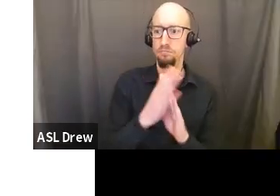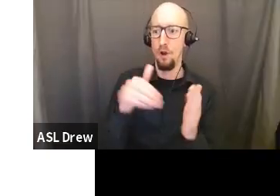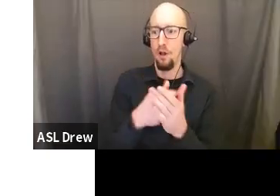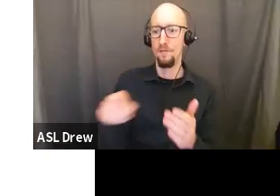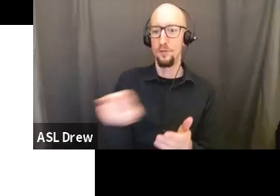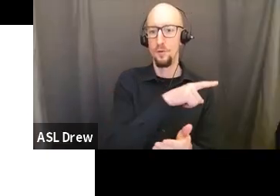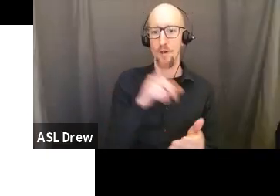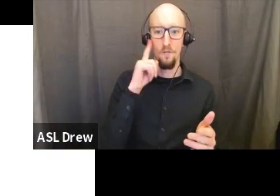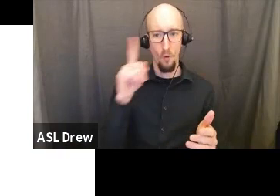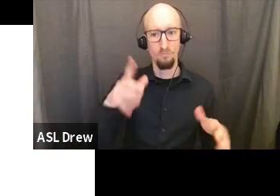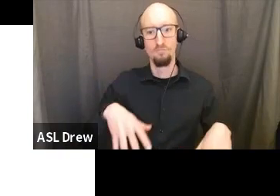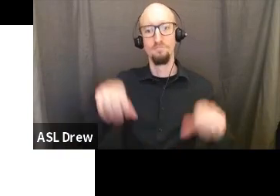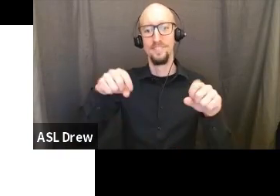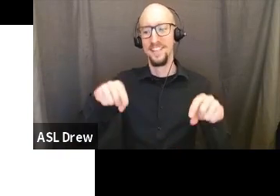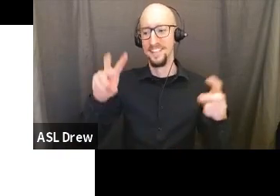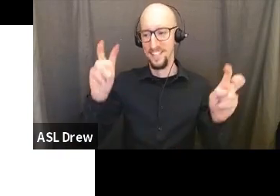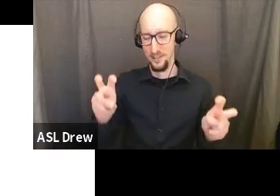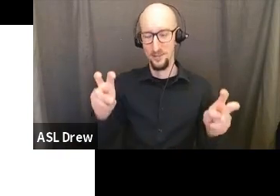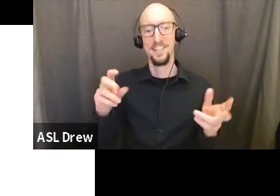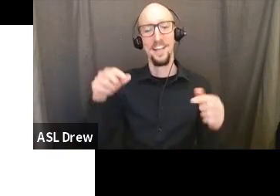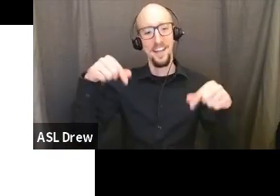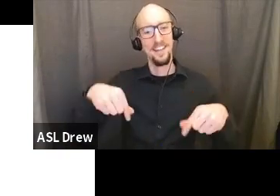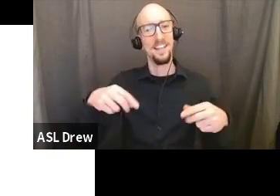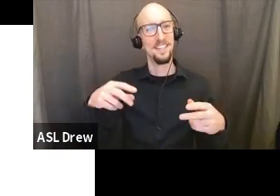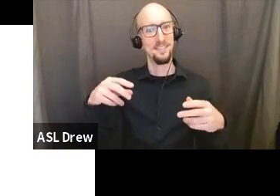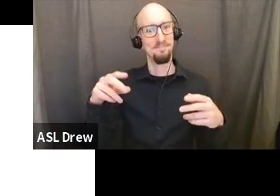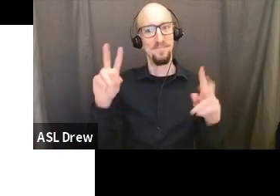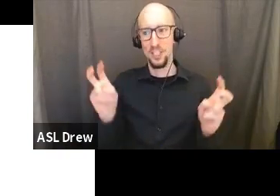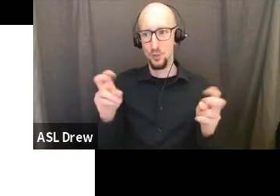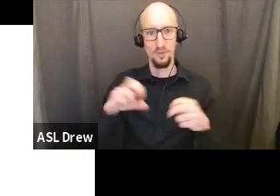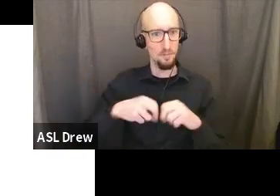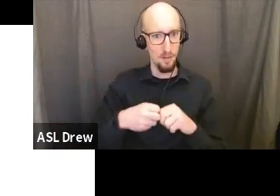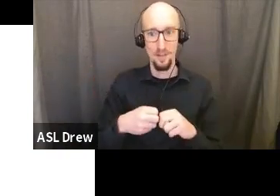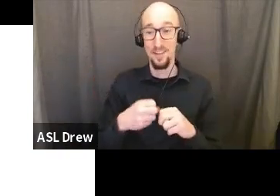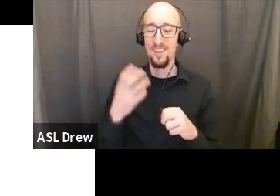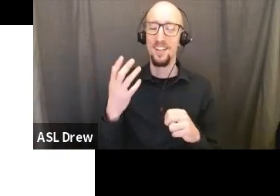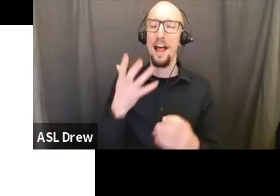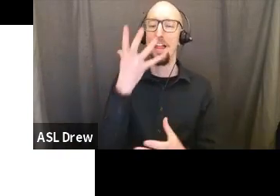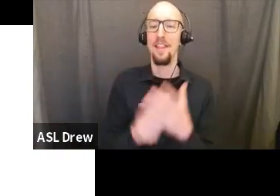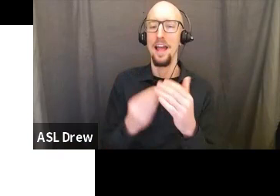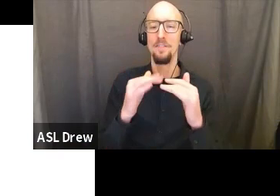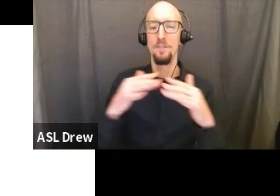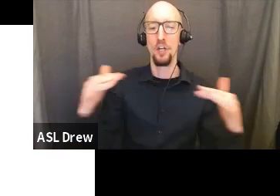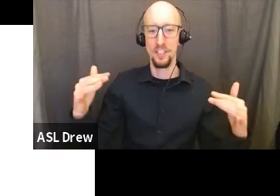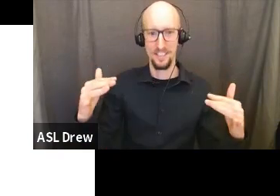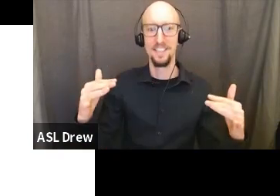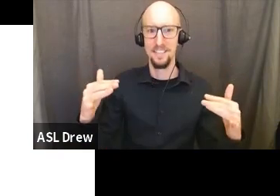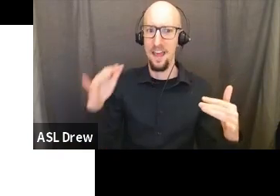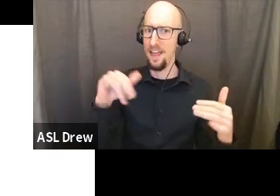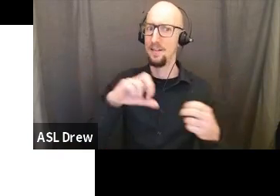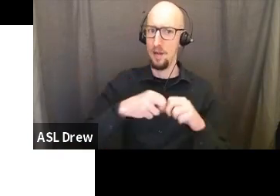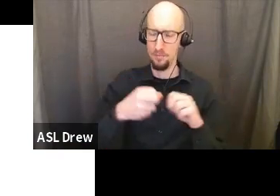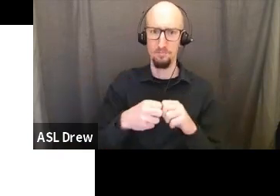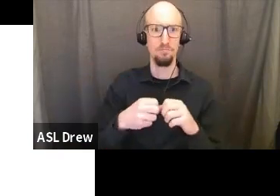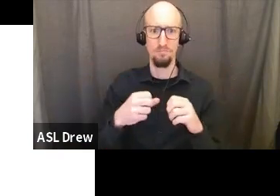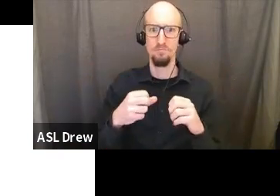this issue. It's an issue that the lack of diversity is something that has